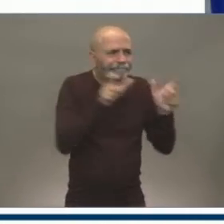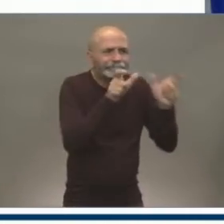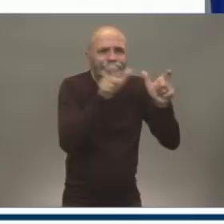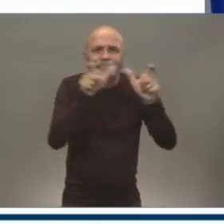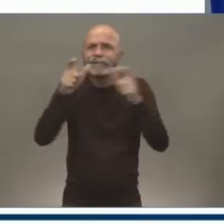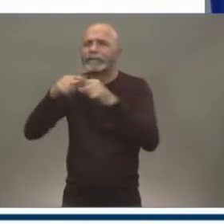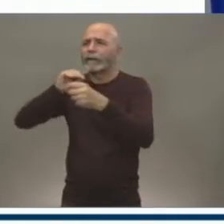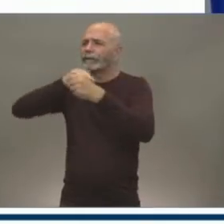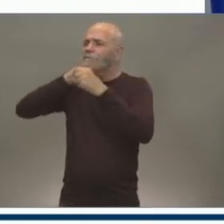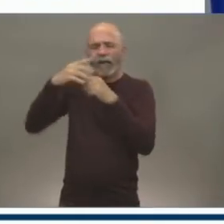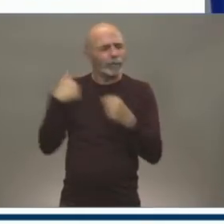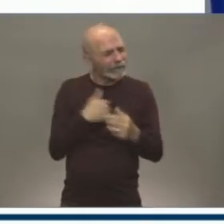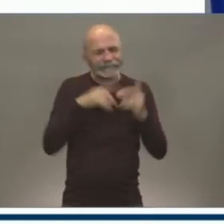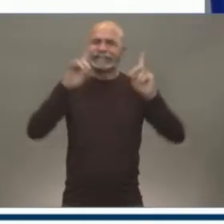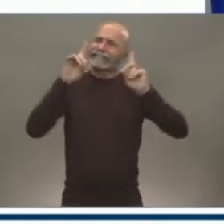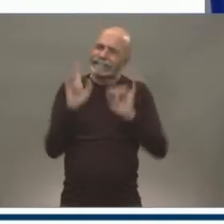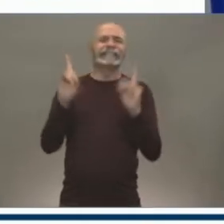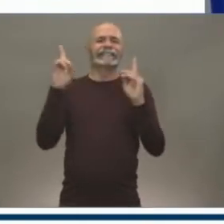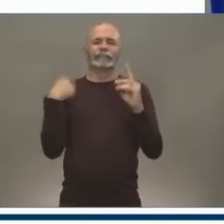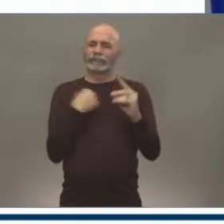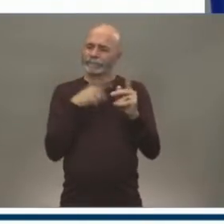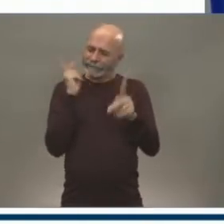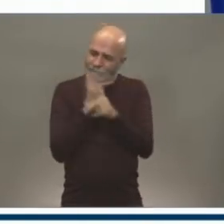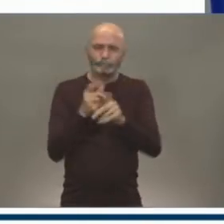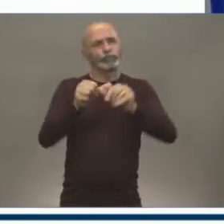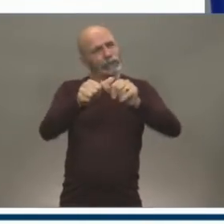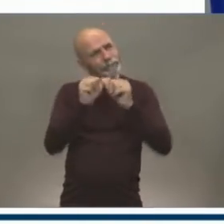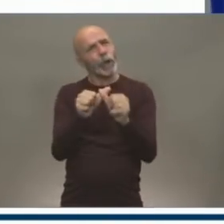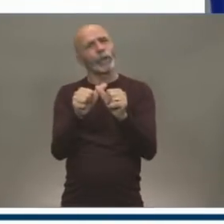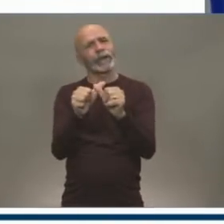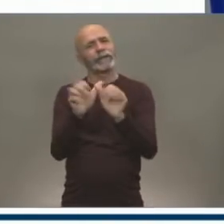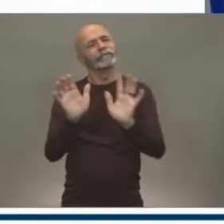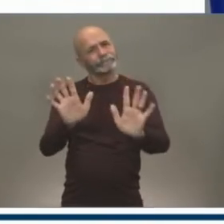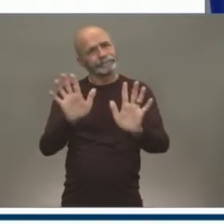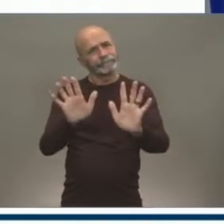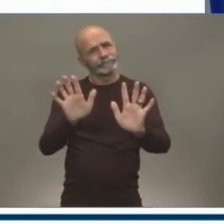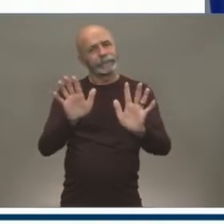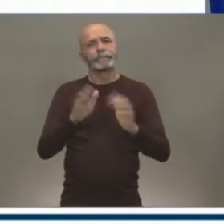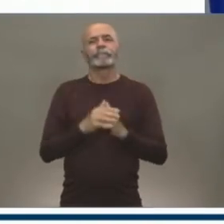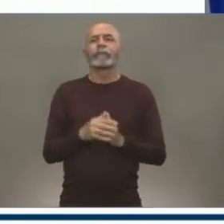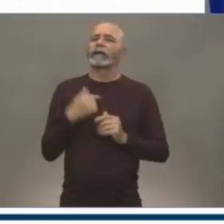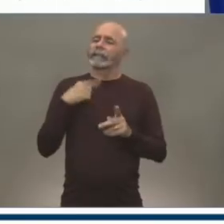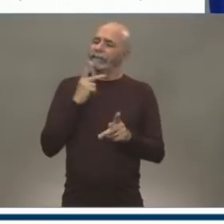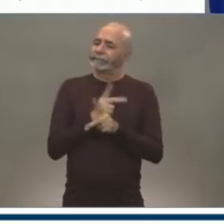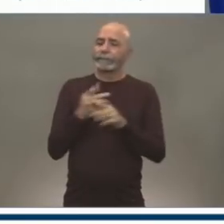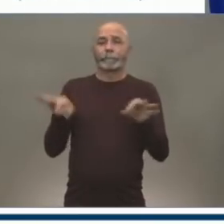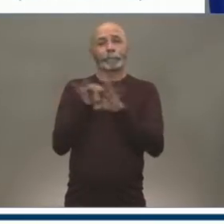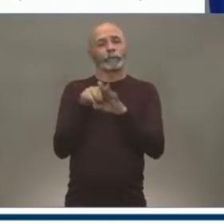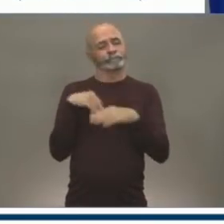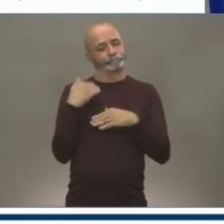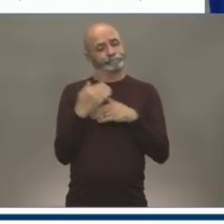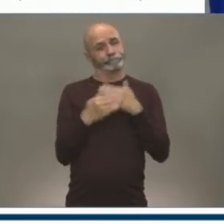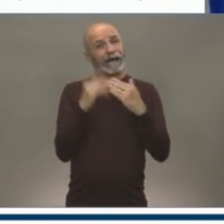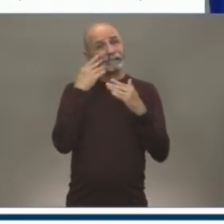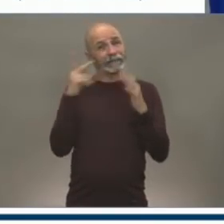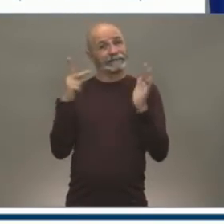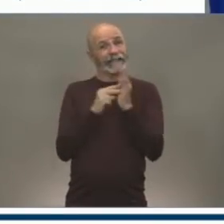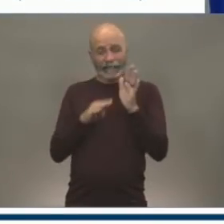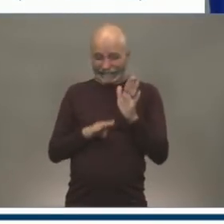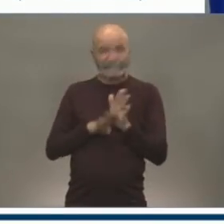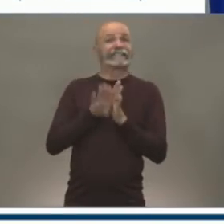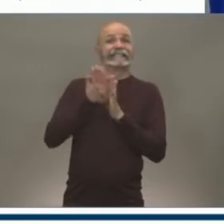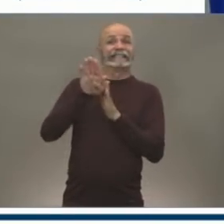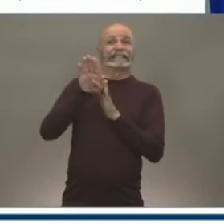Let's do that as we continue to do that, even as we're going through this second part where our anxiety is getting up a bit